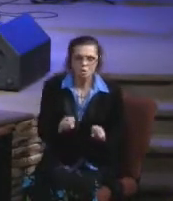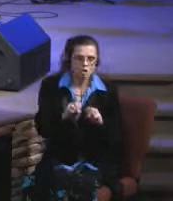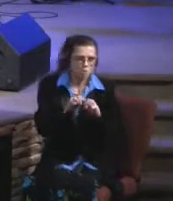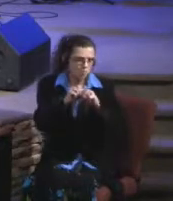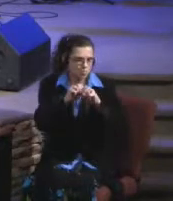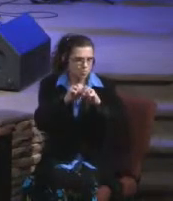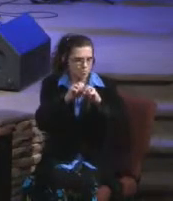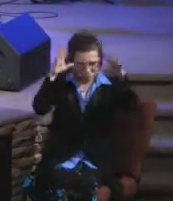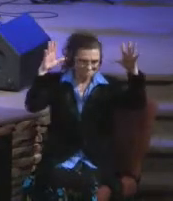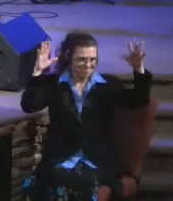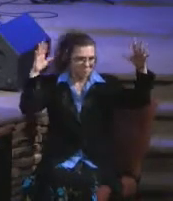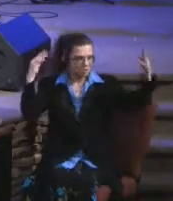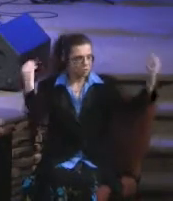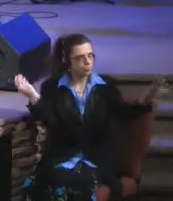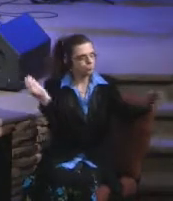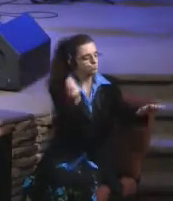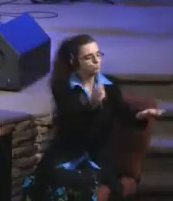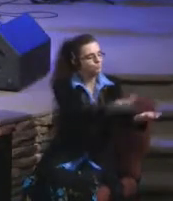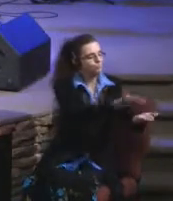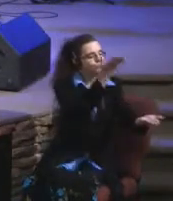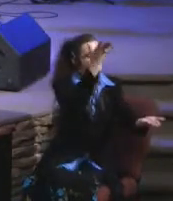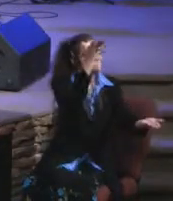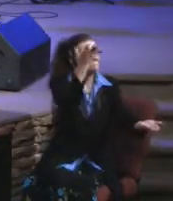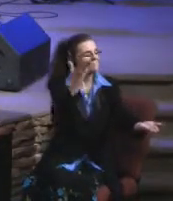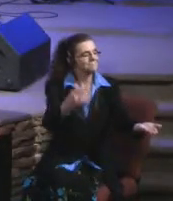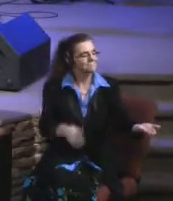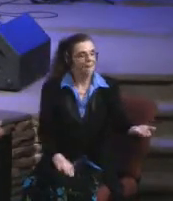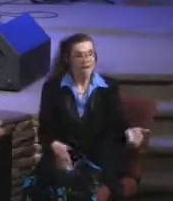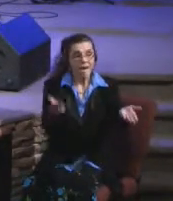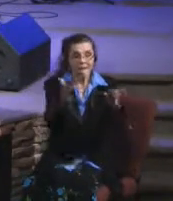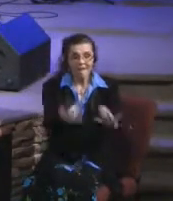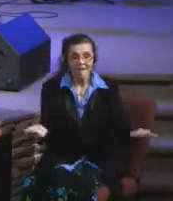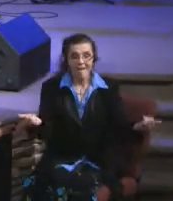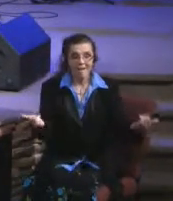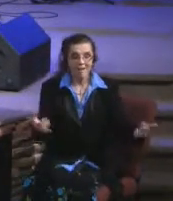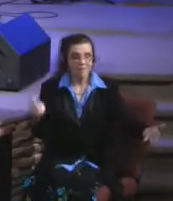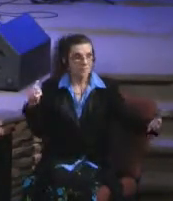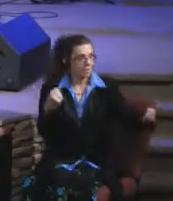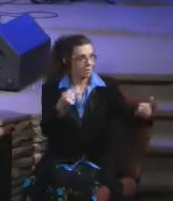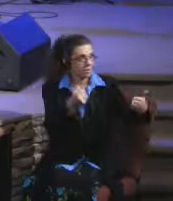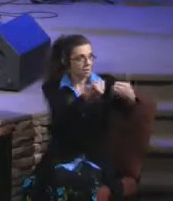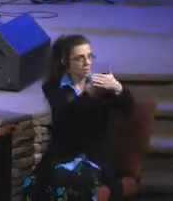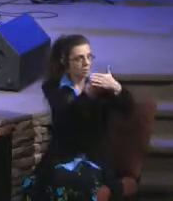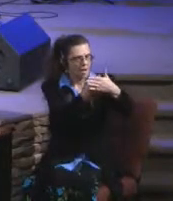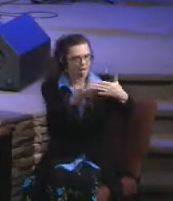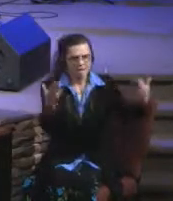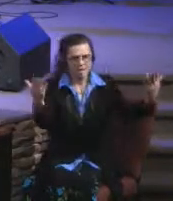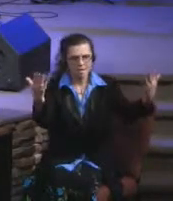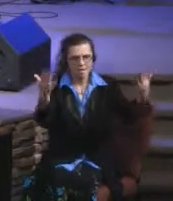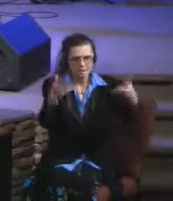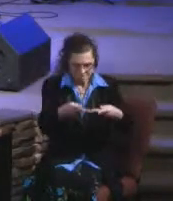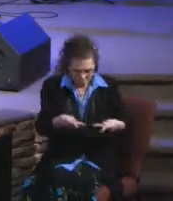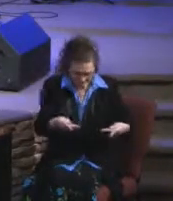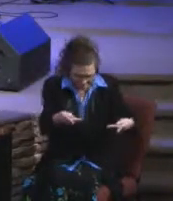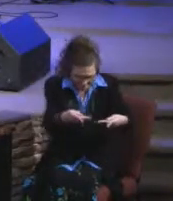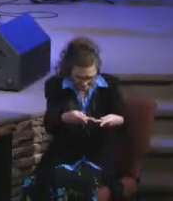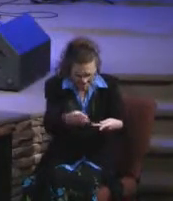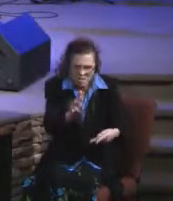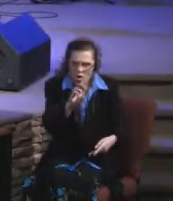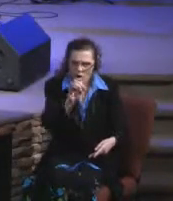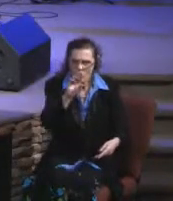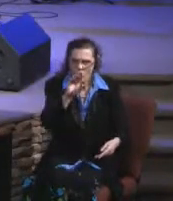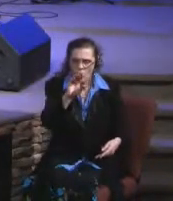miraculously gave it into their hands. And now they're about to come up against this little old city. It's a royal